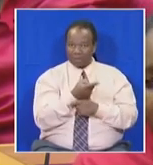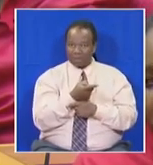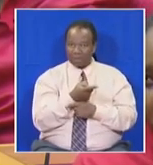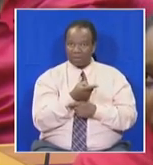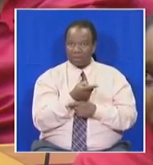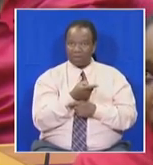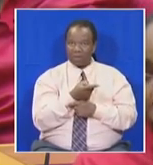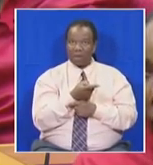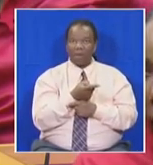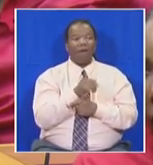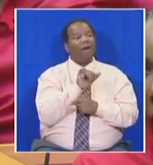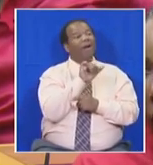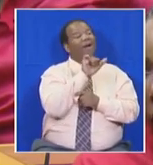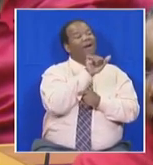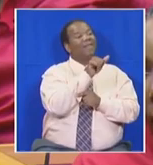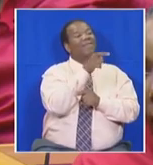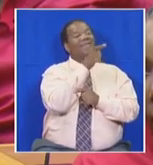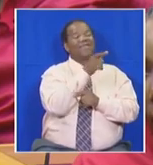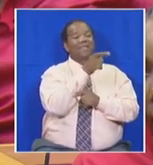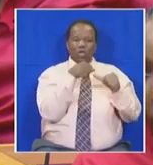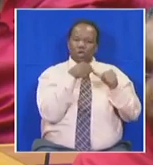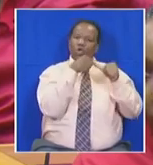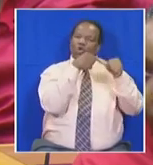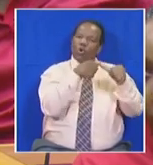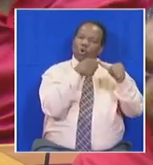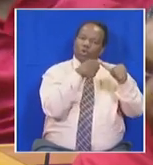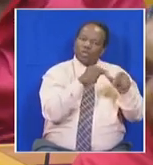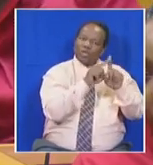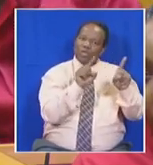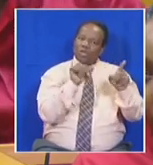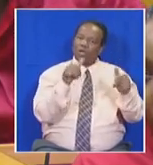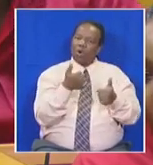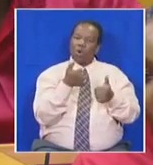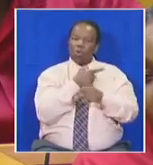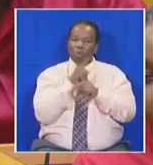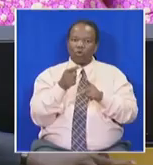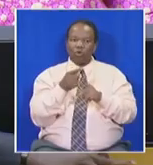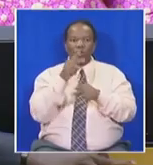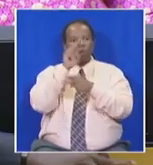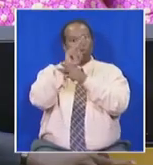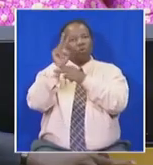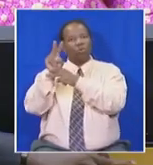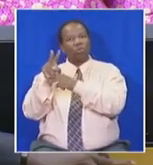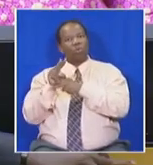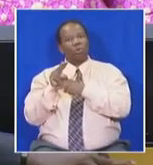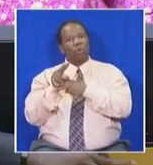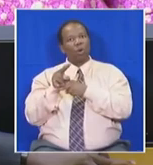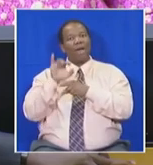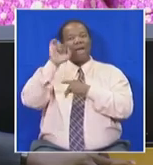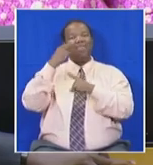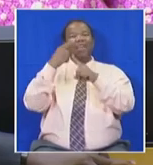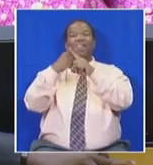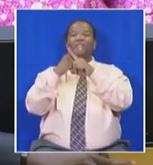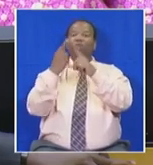to scrutinize and oversee the executive action and to maintain oversight of the